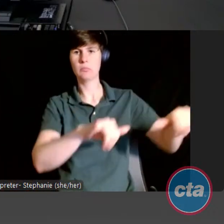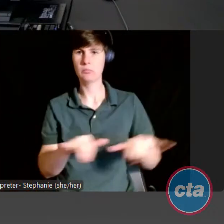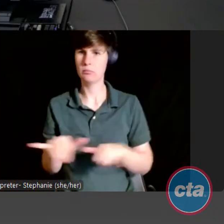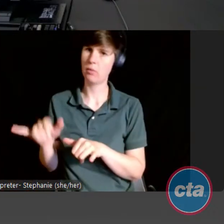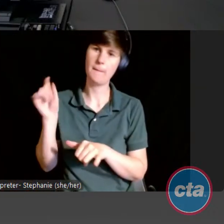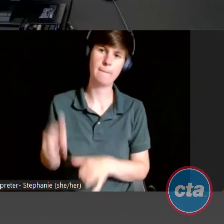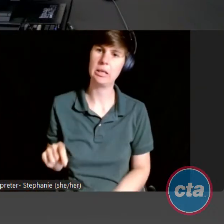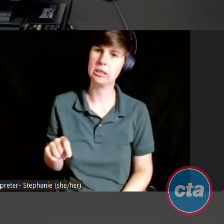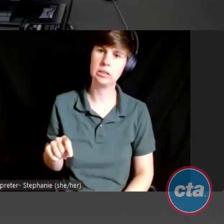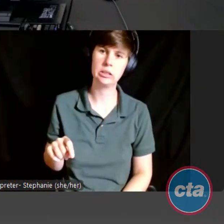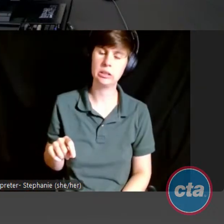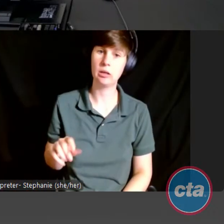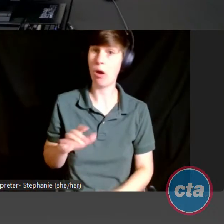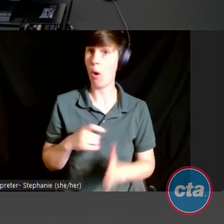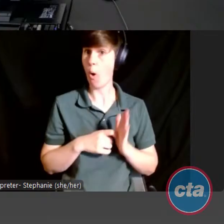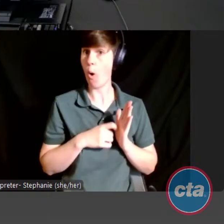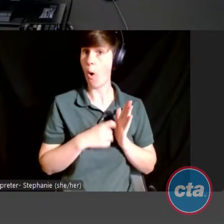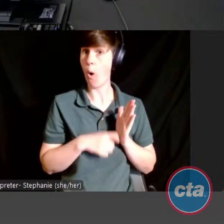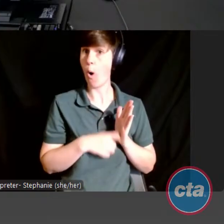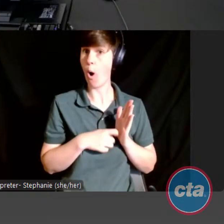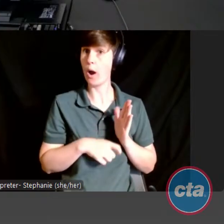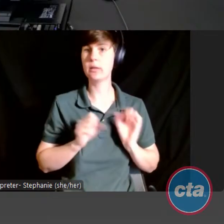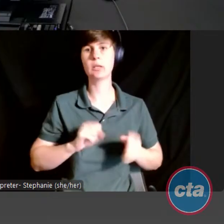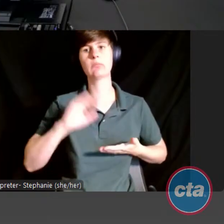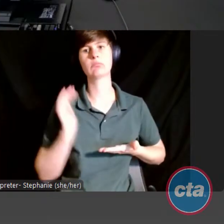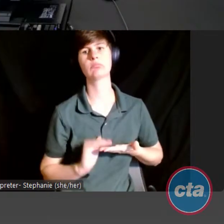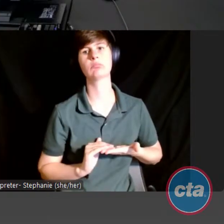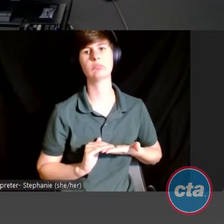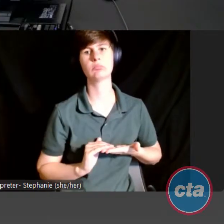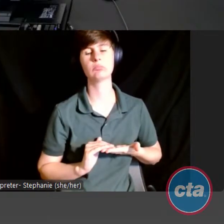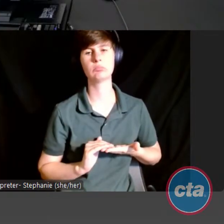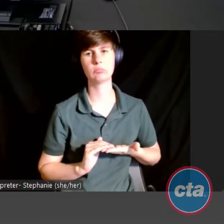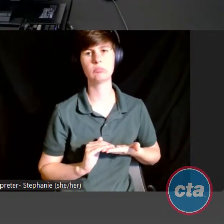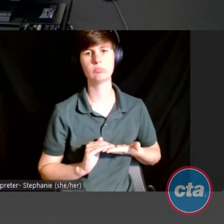we can keep our costs reasonable.